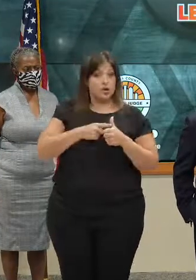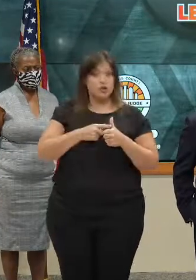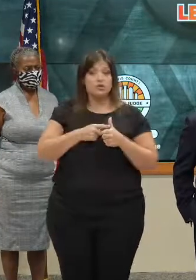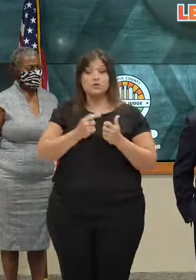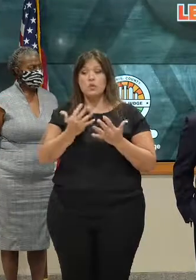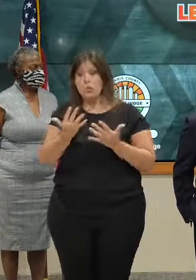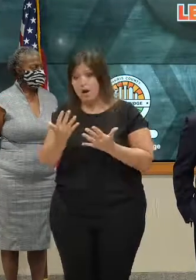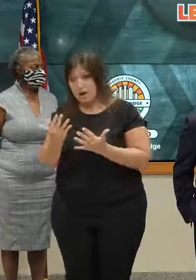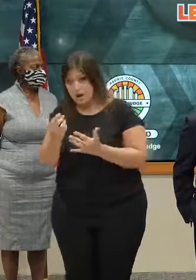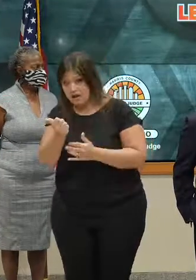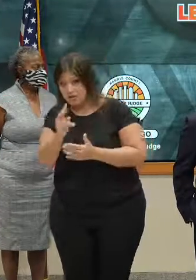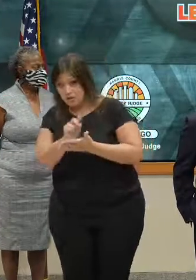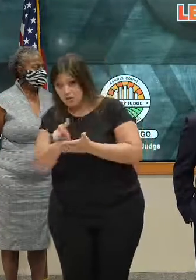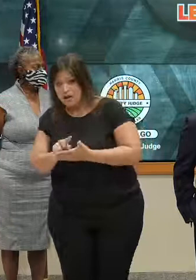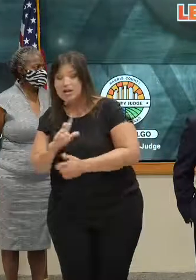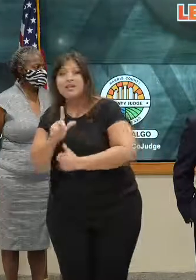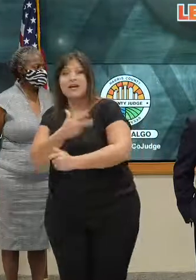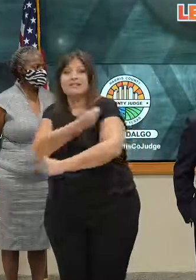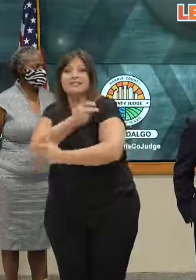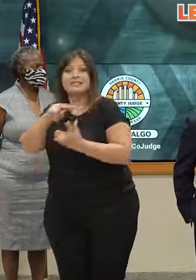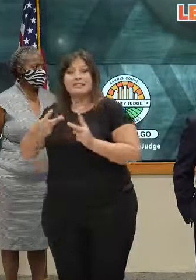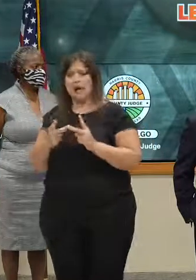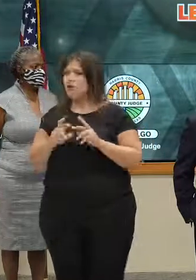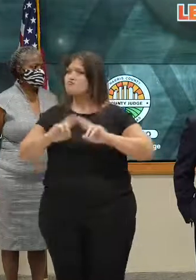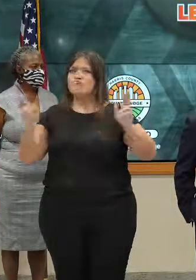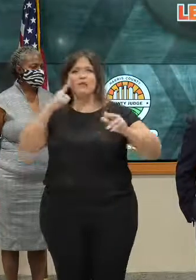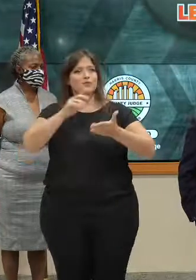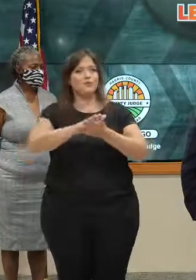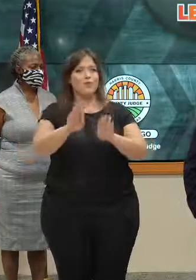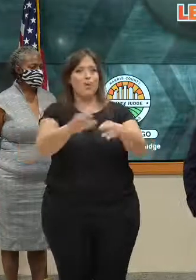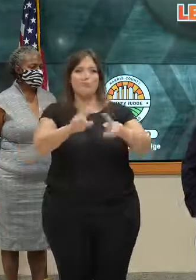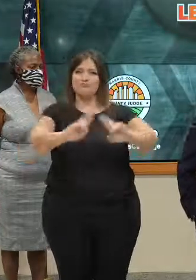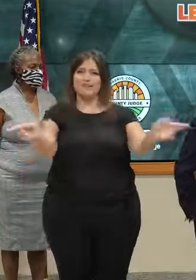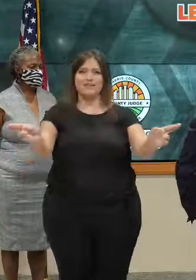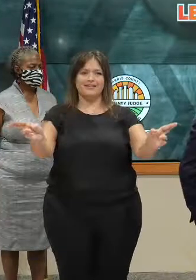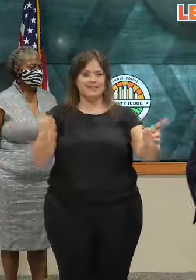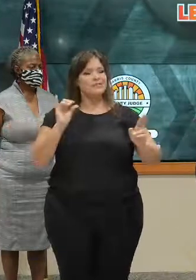an adolescent to protect yourself and your family.